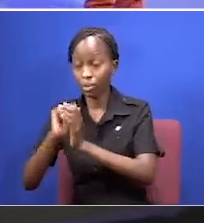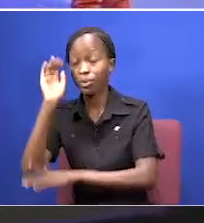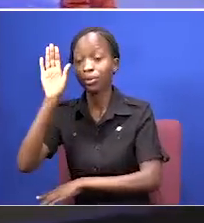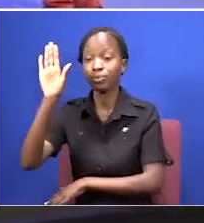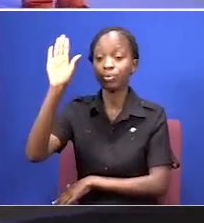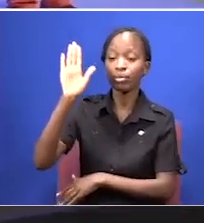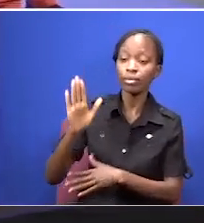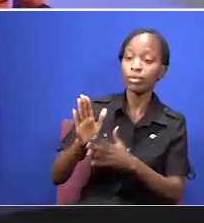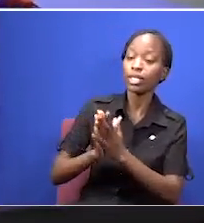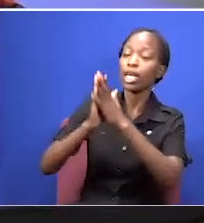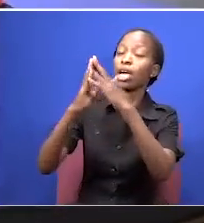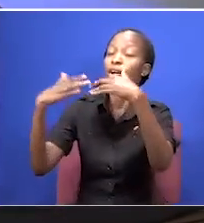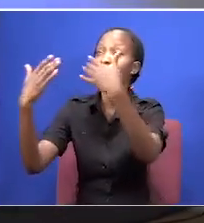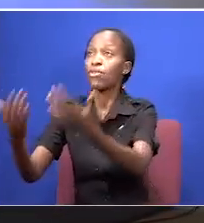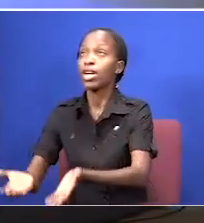jesus